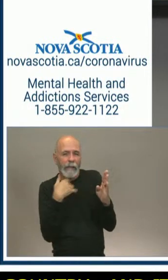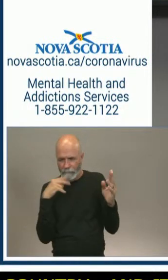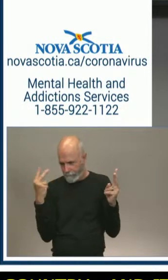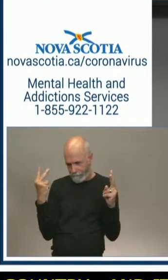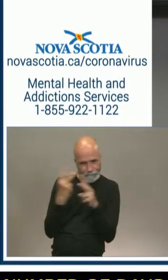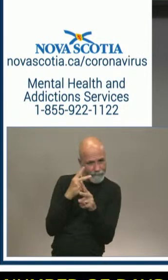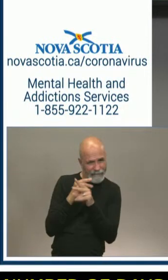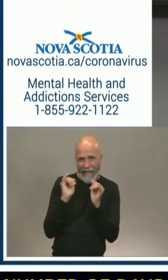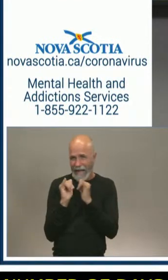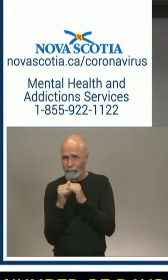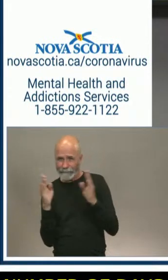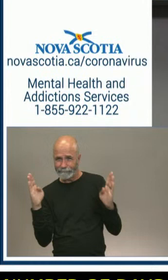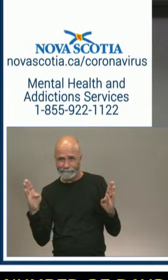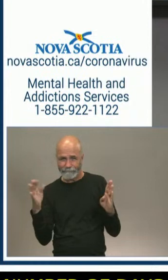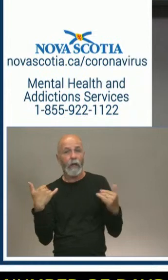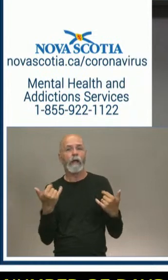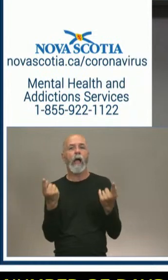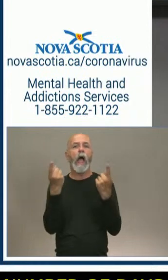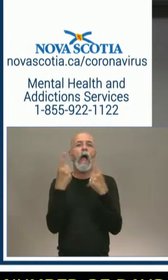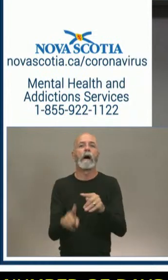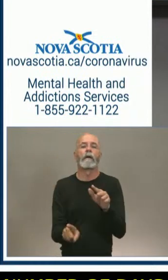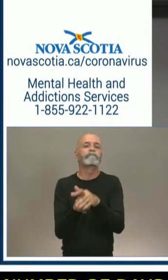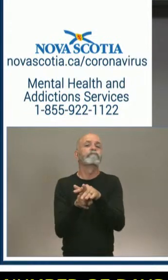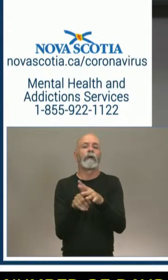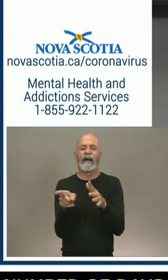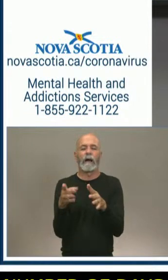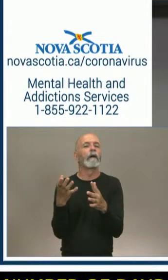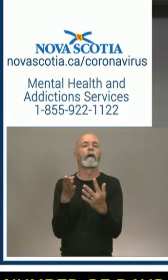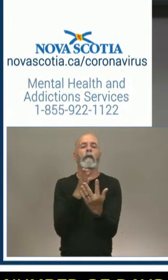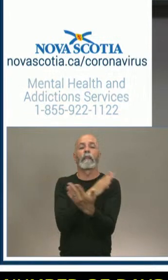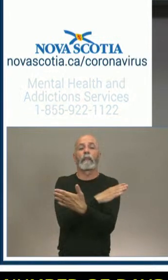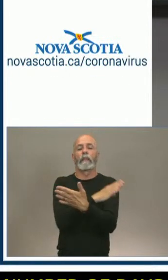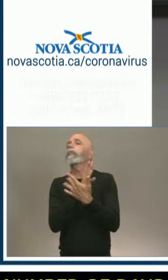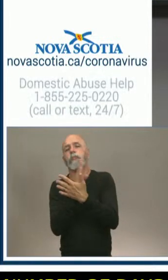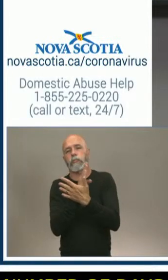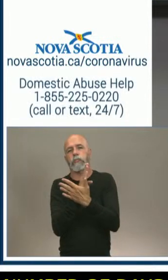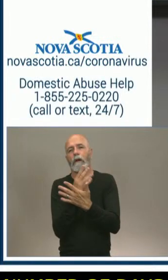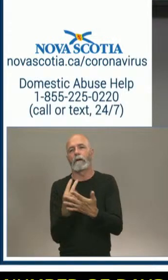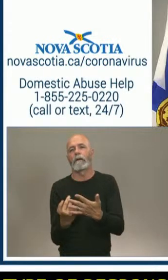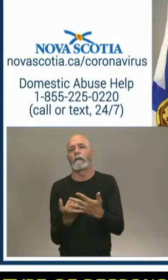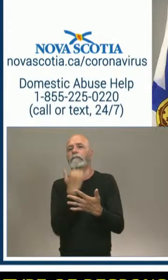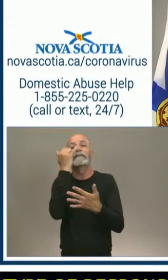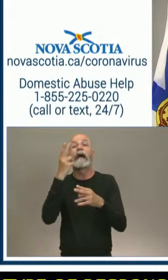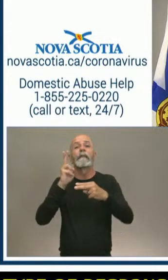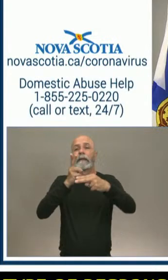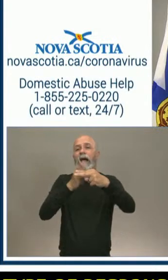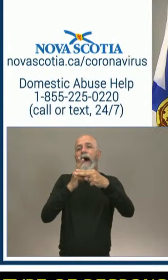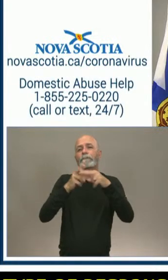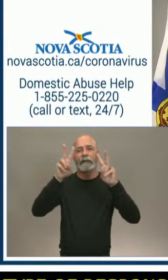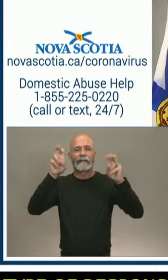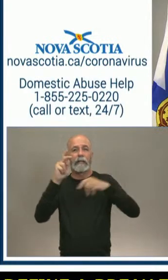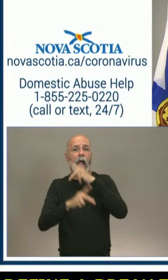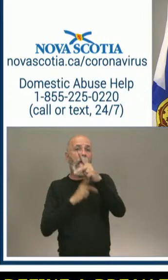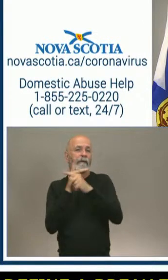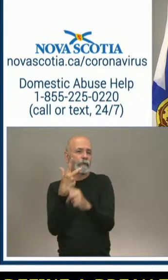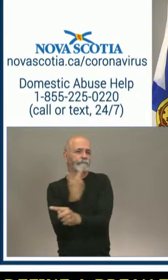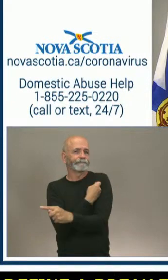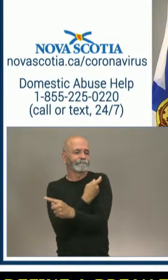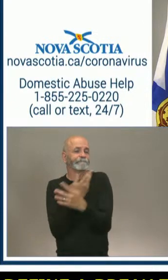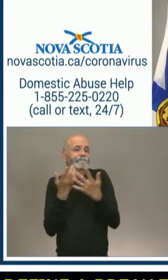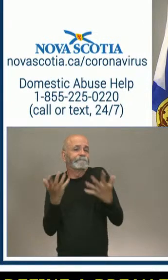breakthrough definition, regardless of which vaccine you're looking at. Go ahead with your follow-up, Kyle. Okay. Thanks. Thanks